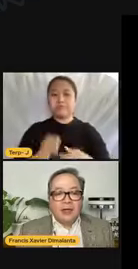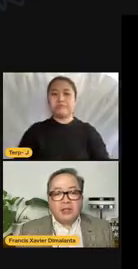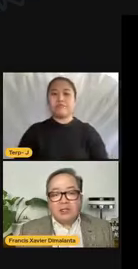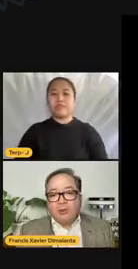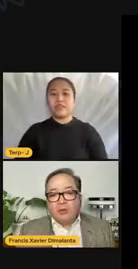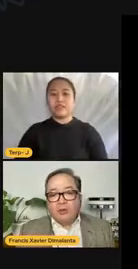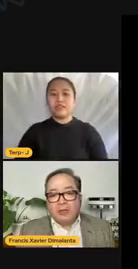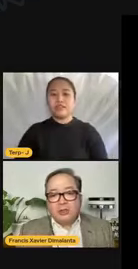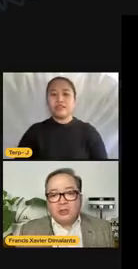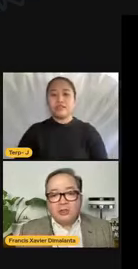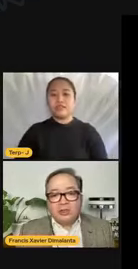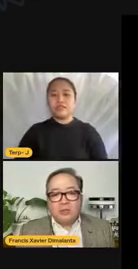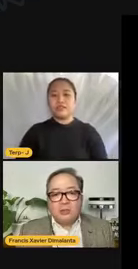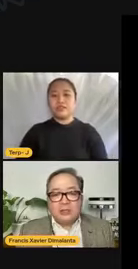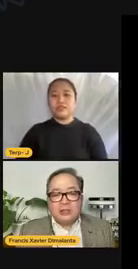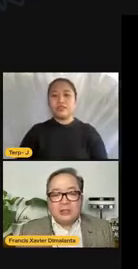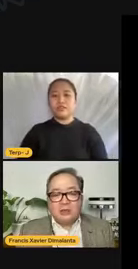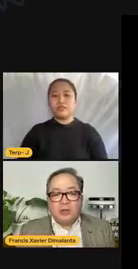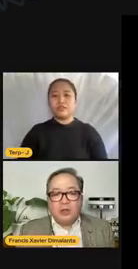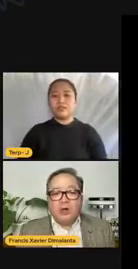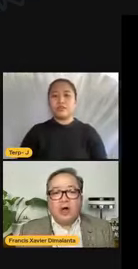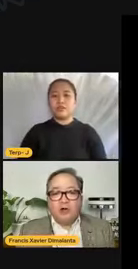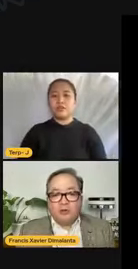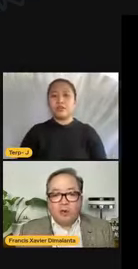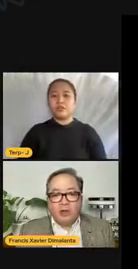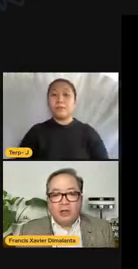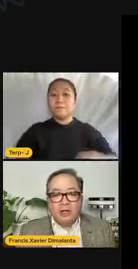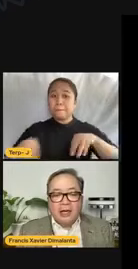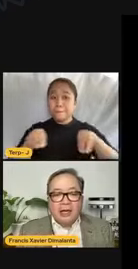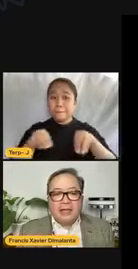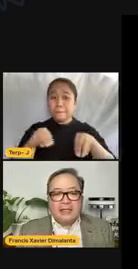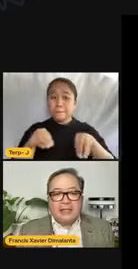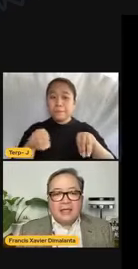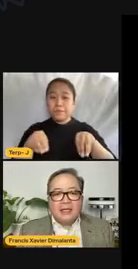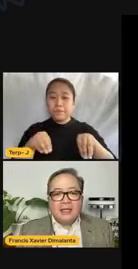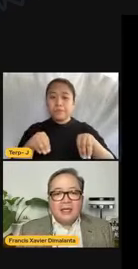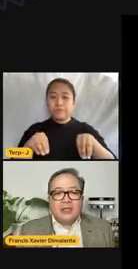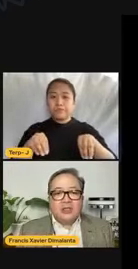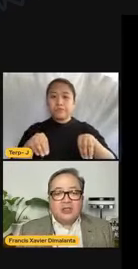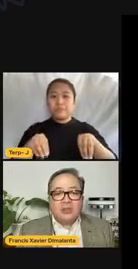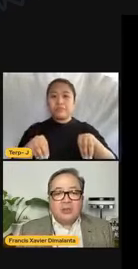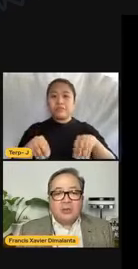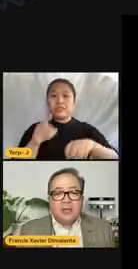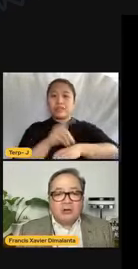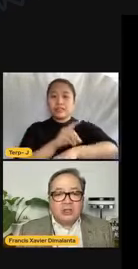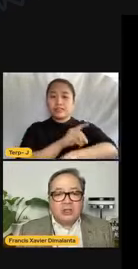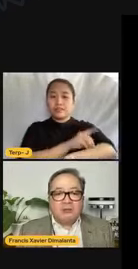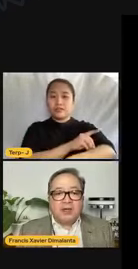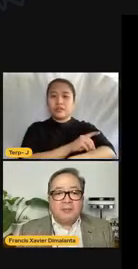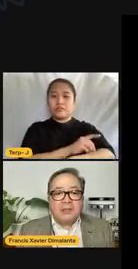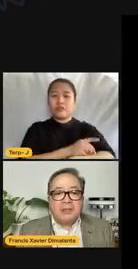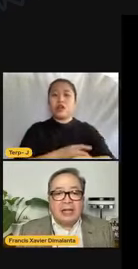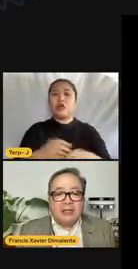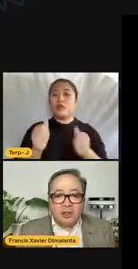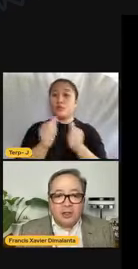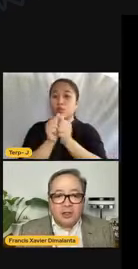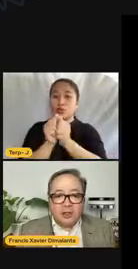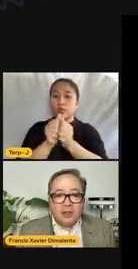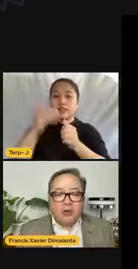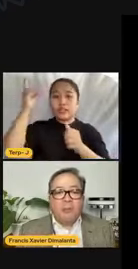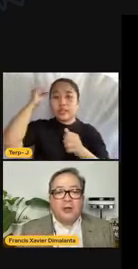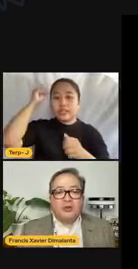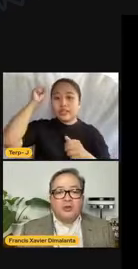And here are some motor milestones that we look out for. Like I said, in children with Down syndrome, they're a bit